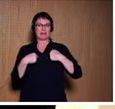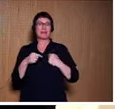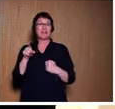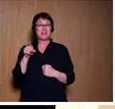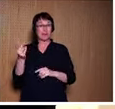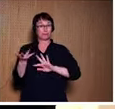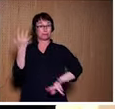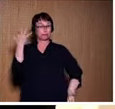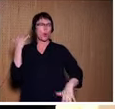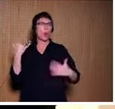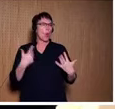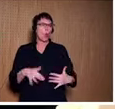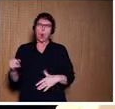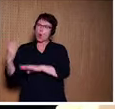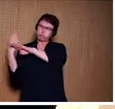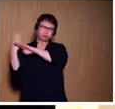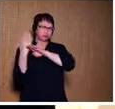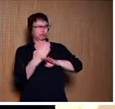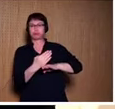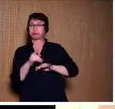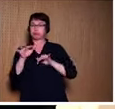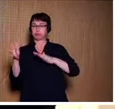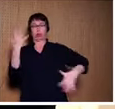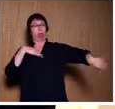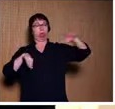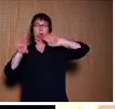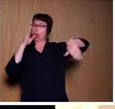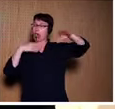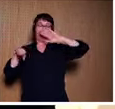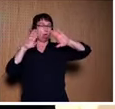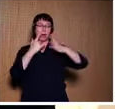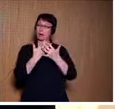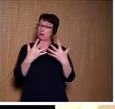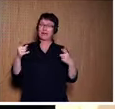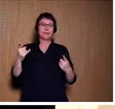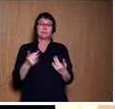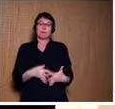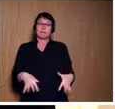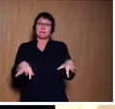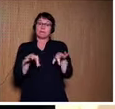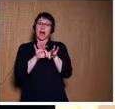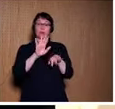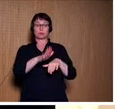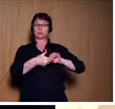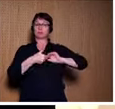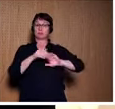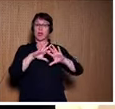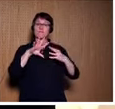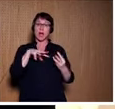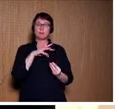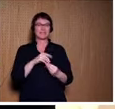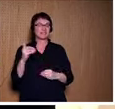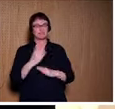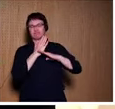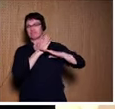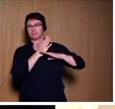were antithetical to American society and its family values. In the 17 years